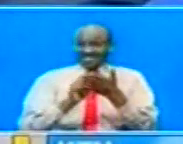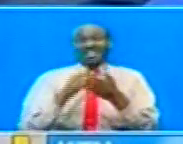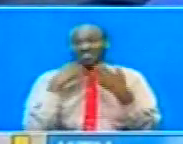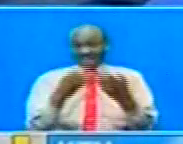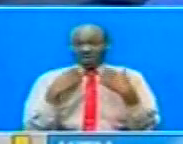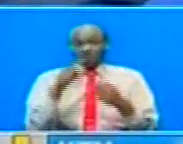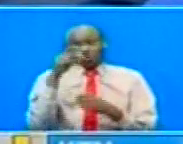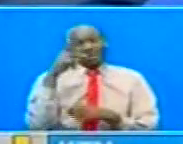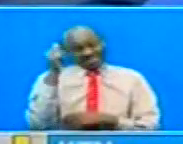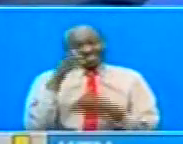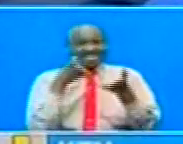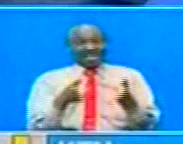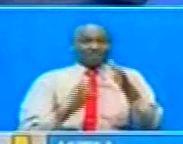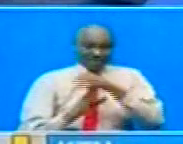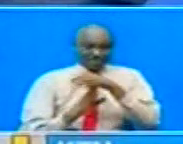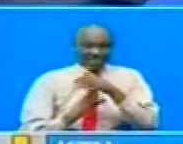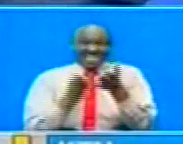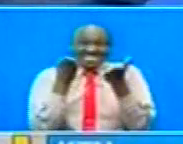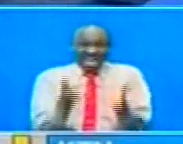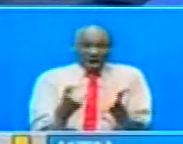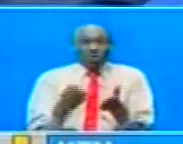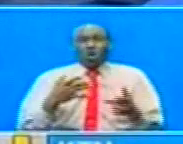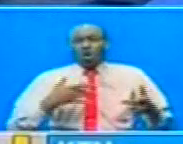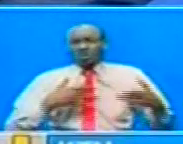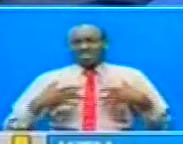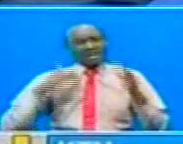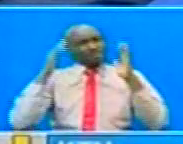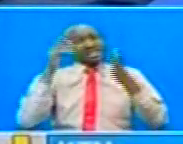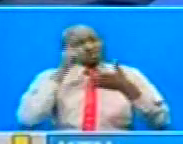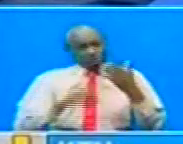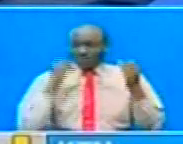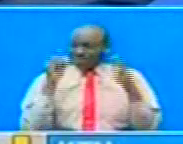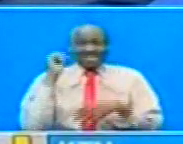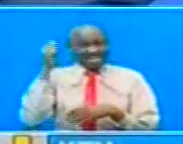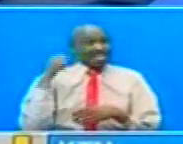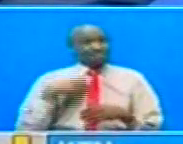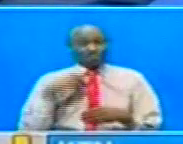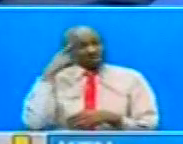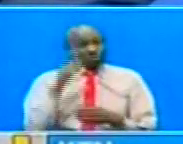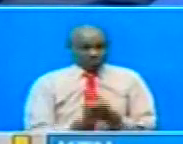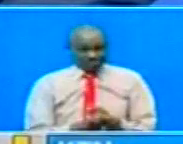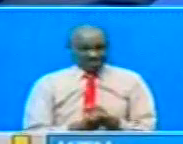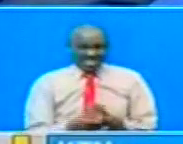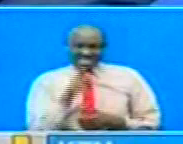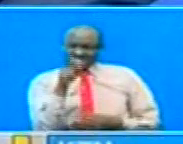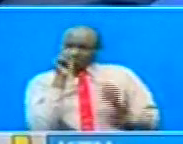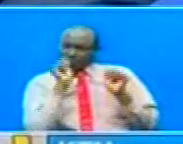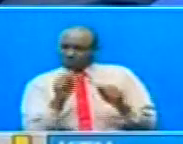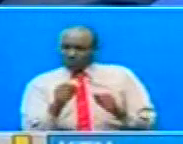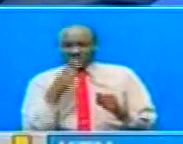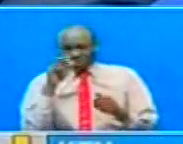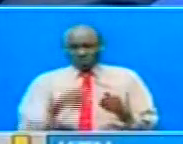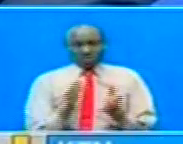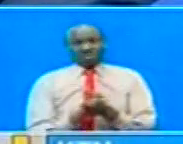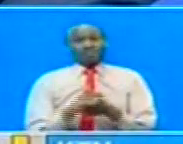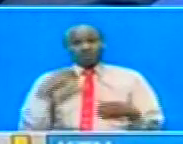us on KTN Prime. And the major concern really on the minds of so many Kenyans is, are we likely to see an immediate